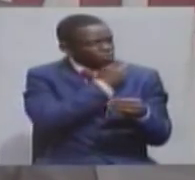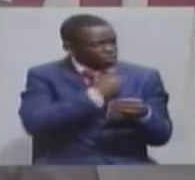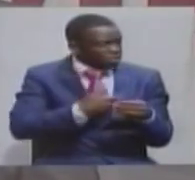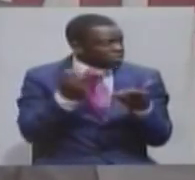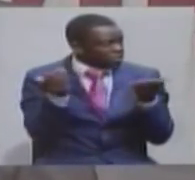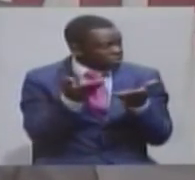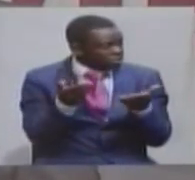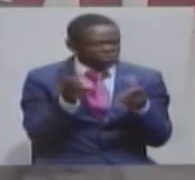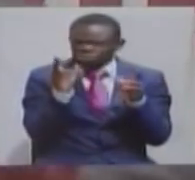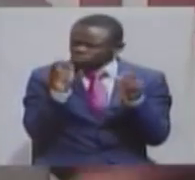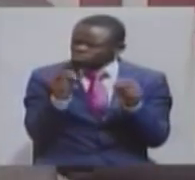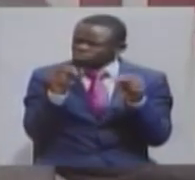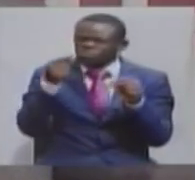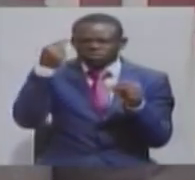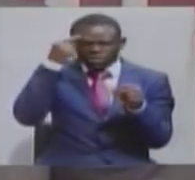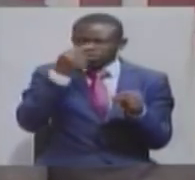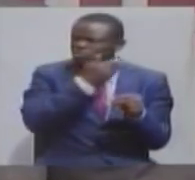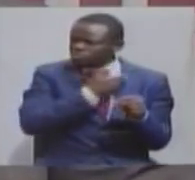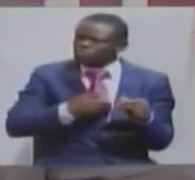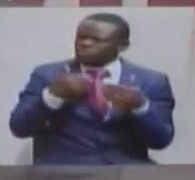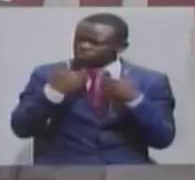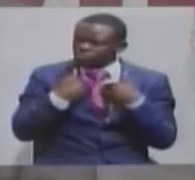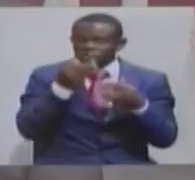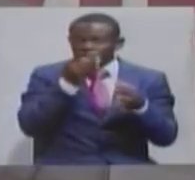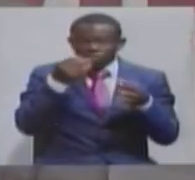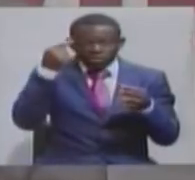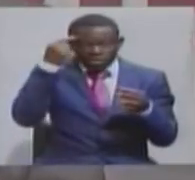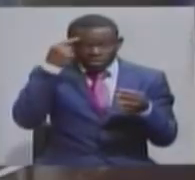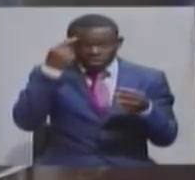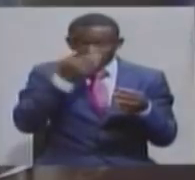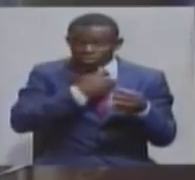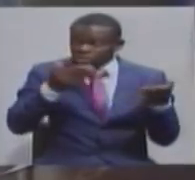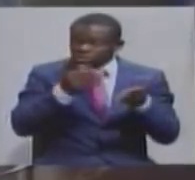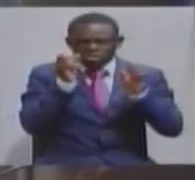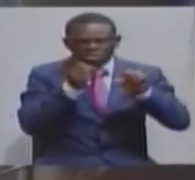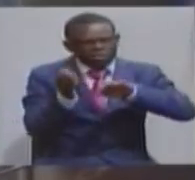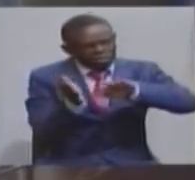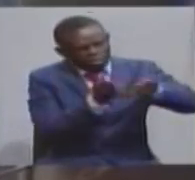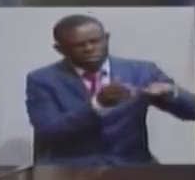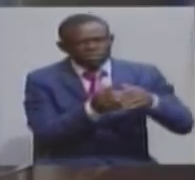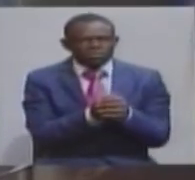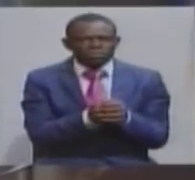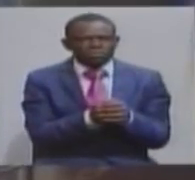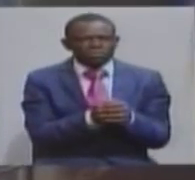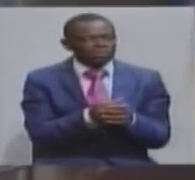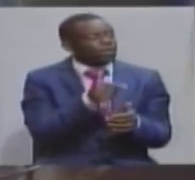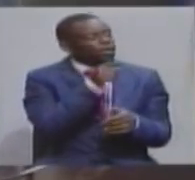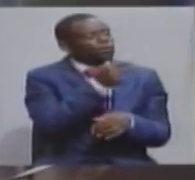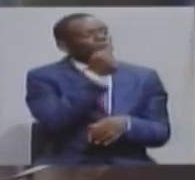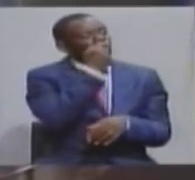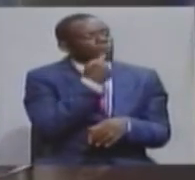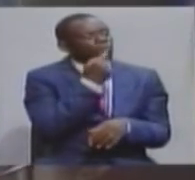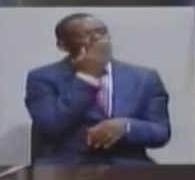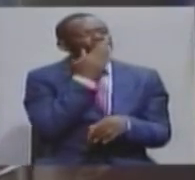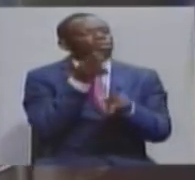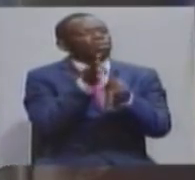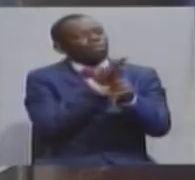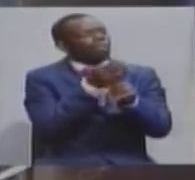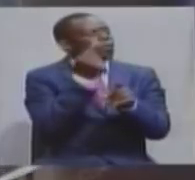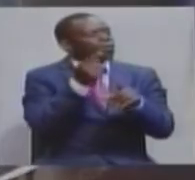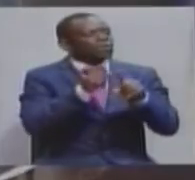will, would have just put it aside. But if you can talk about it for window dressing like you are now, if you go to the then it will never get enacted. If you go to the